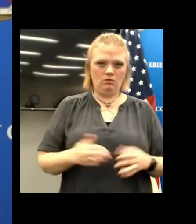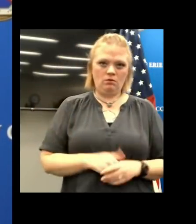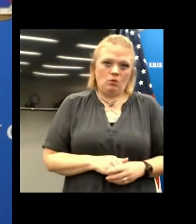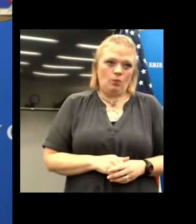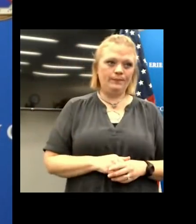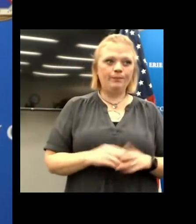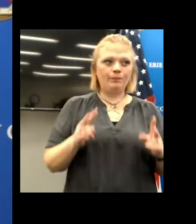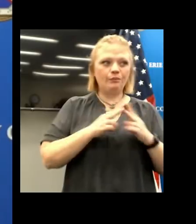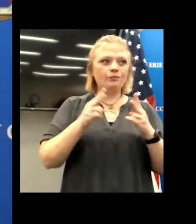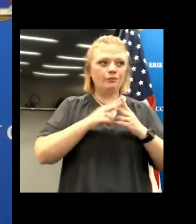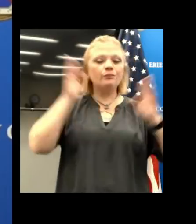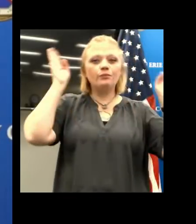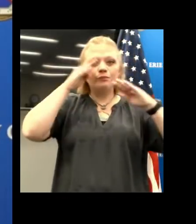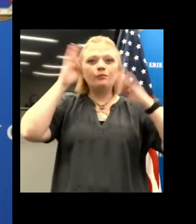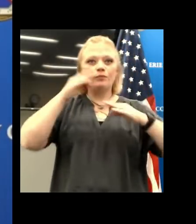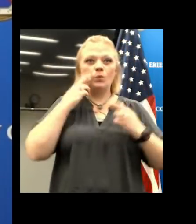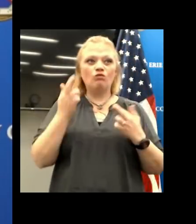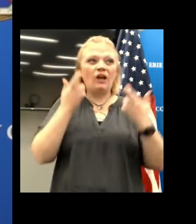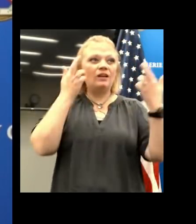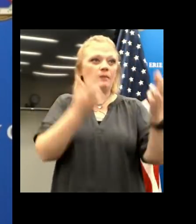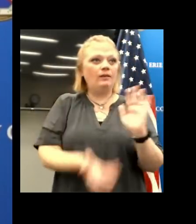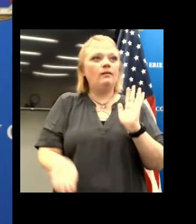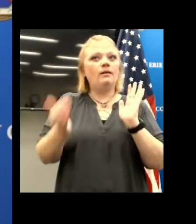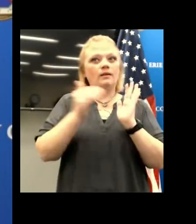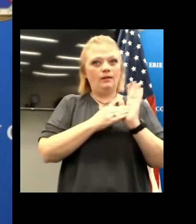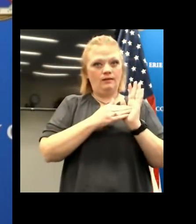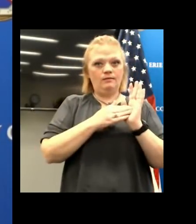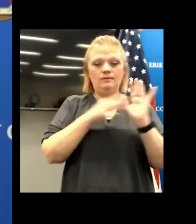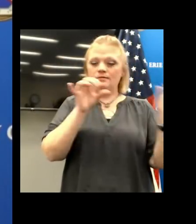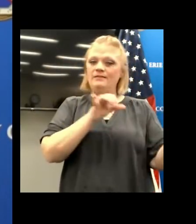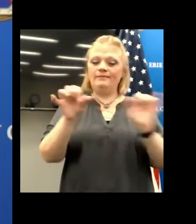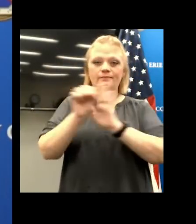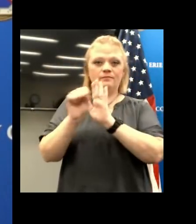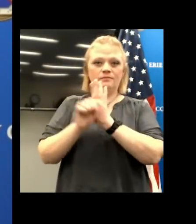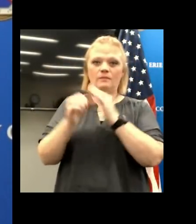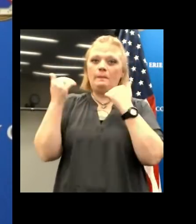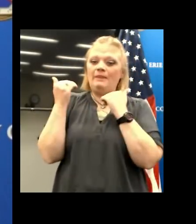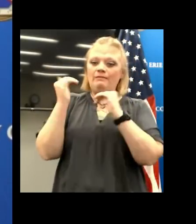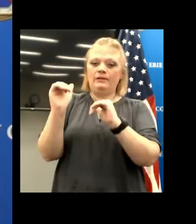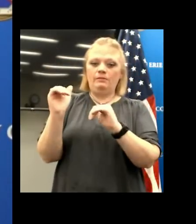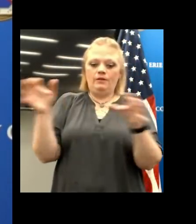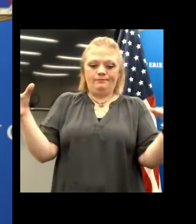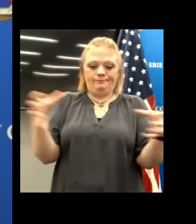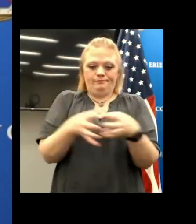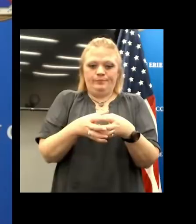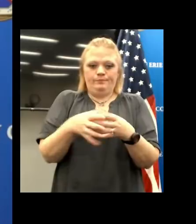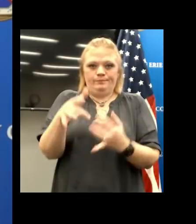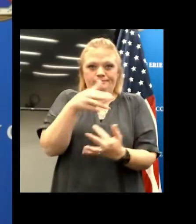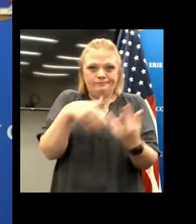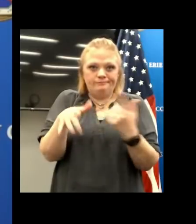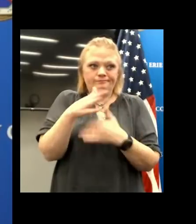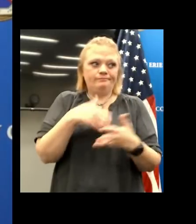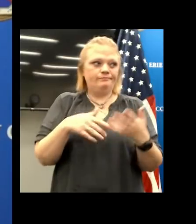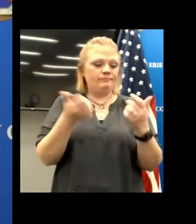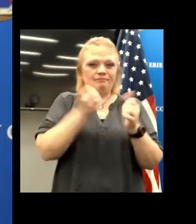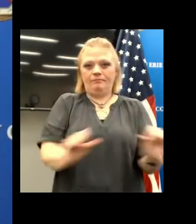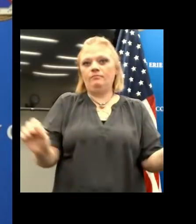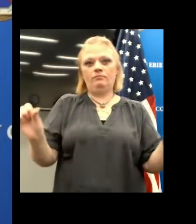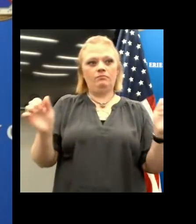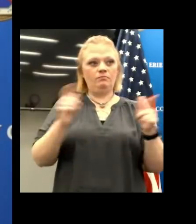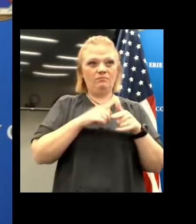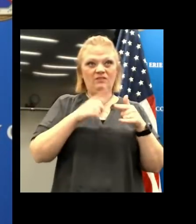So we're very worried, and we're recommending, once again, like the state is recommending, to limit gatherings of all kinds, and when it comes to